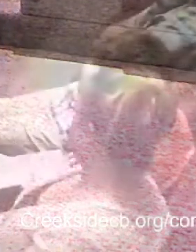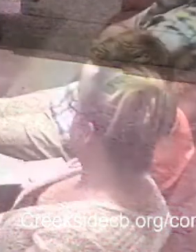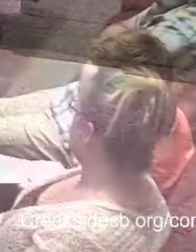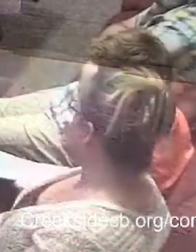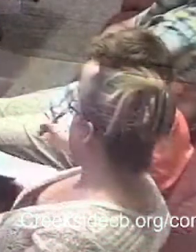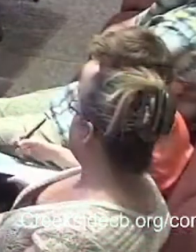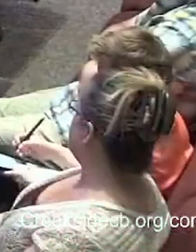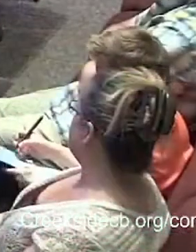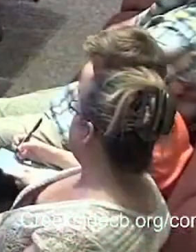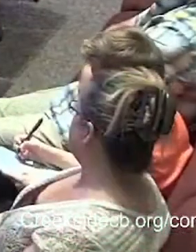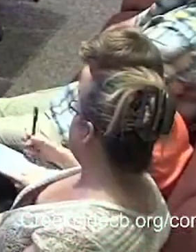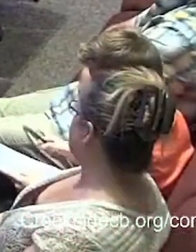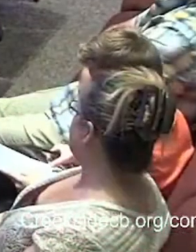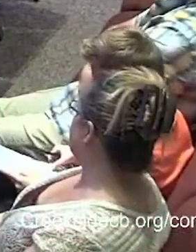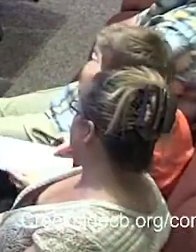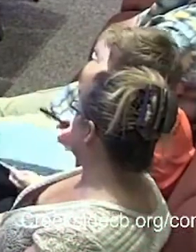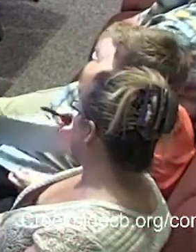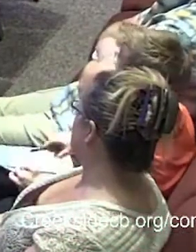It's inconvenient.